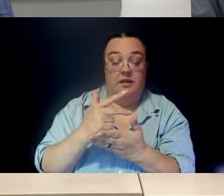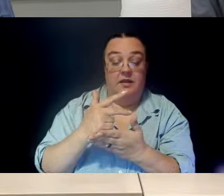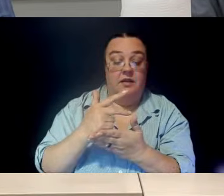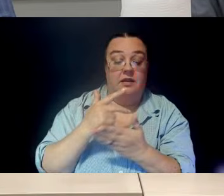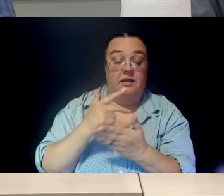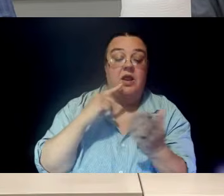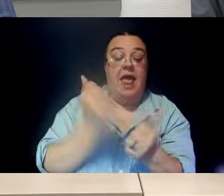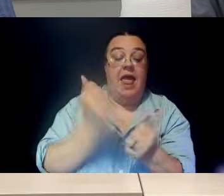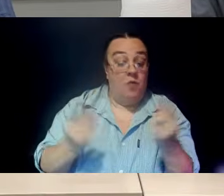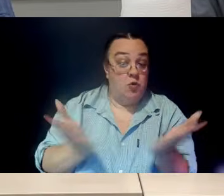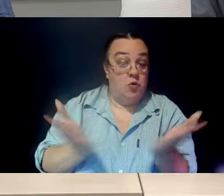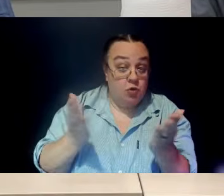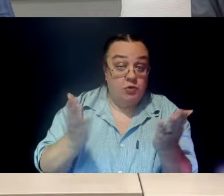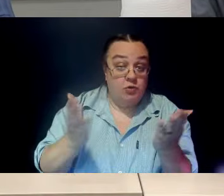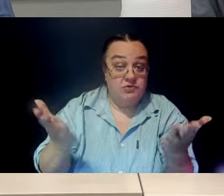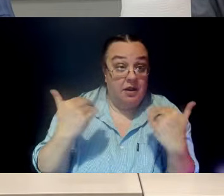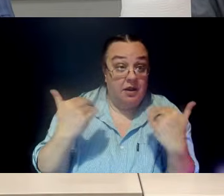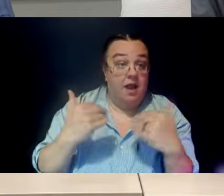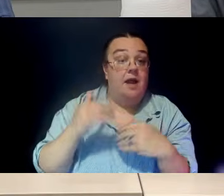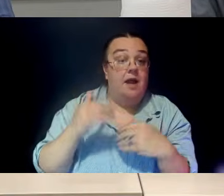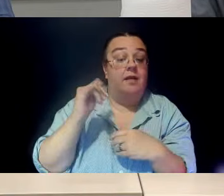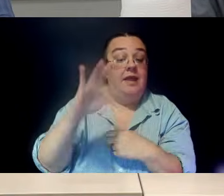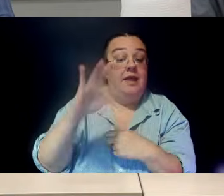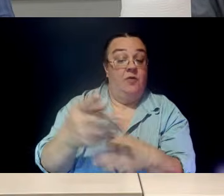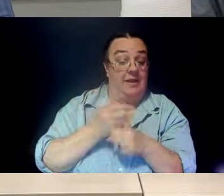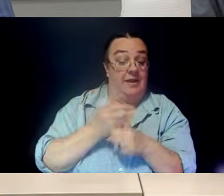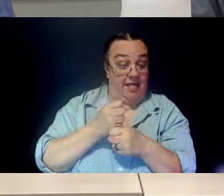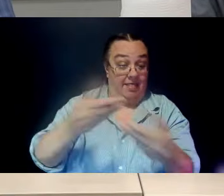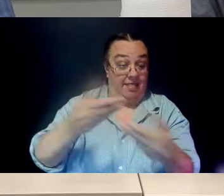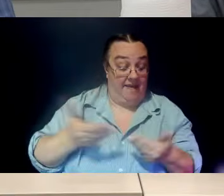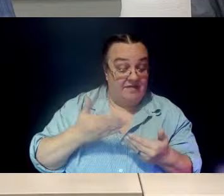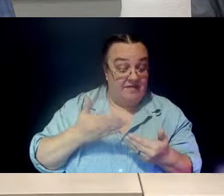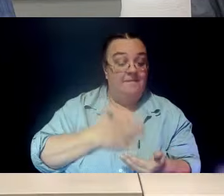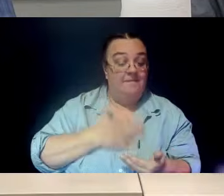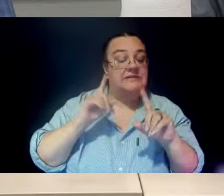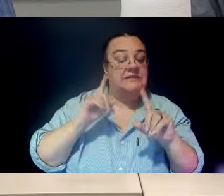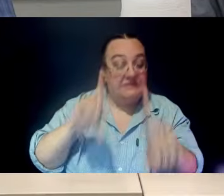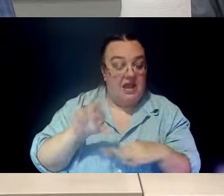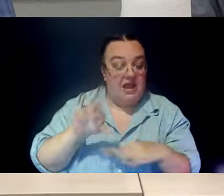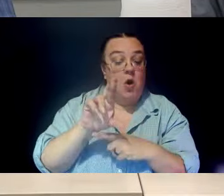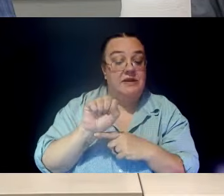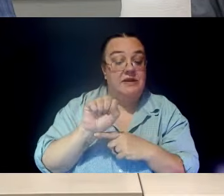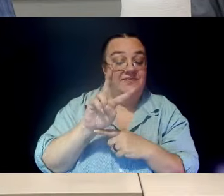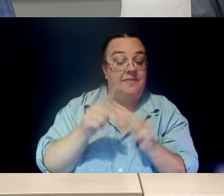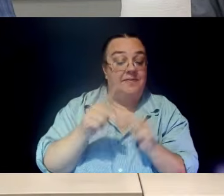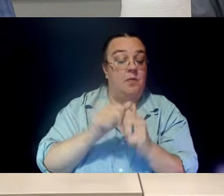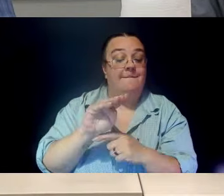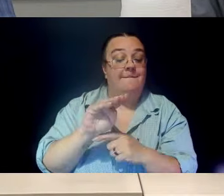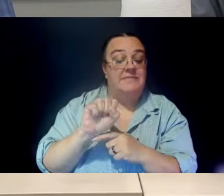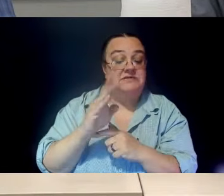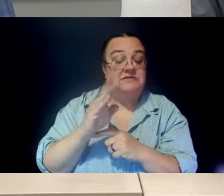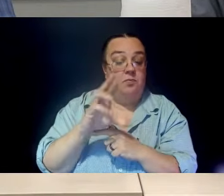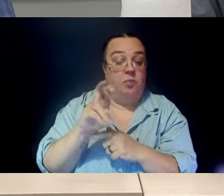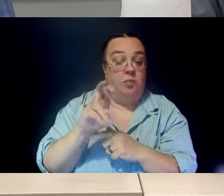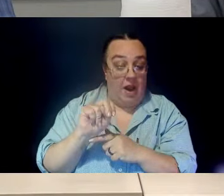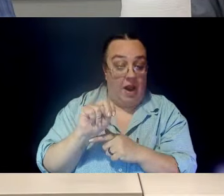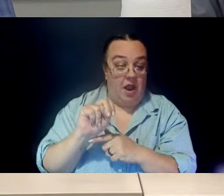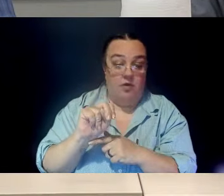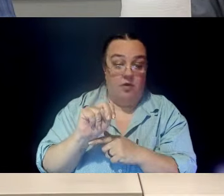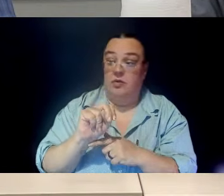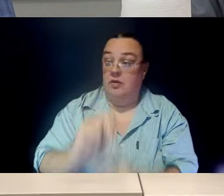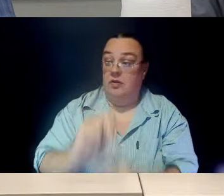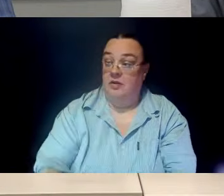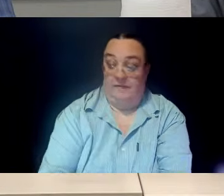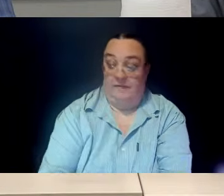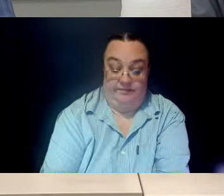you receive the invitation, please attend and RSVP with Ms. Brown. This year's event will feature